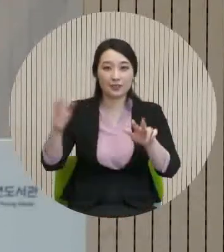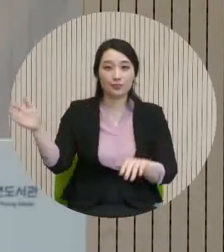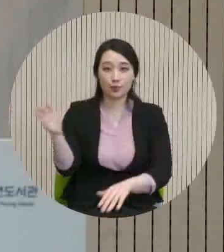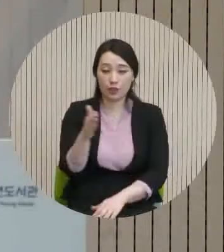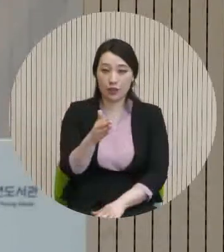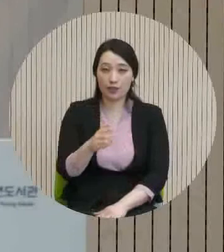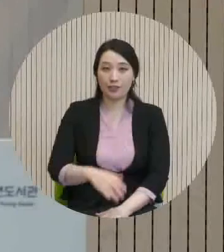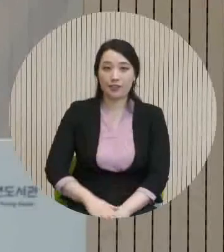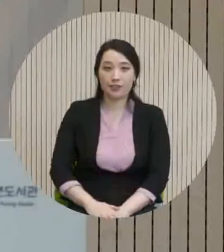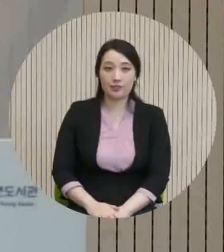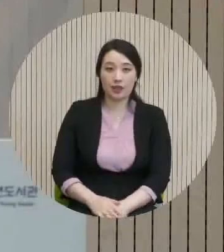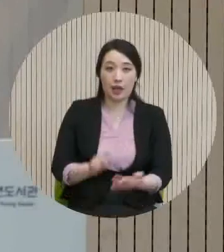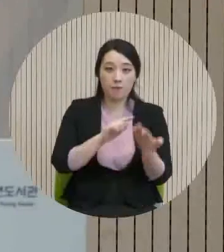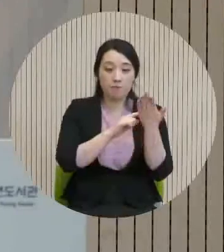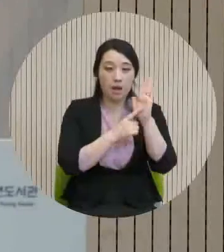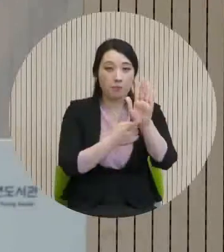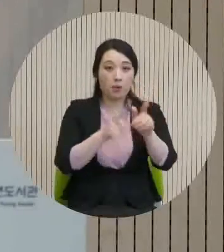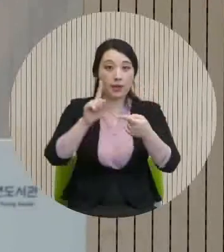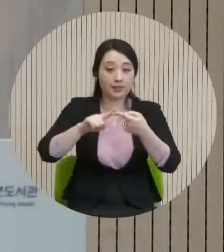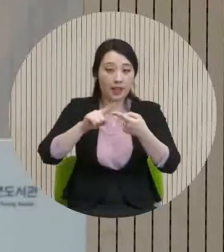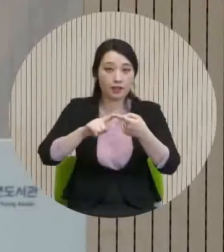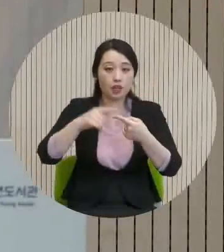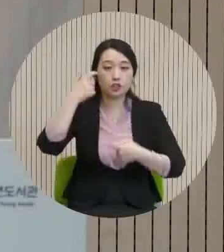question and answer time.